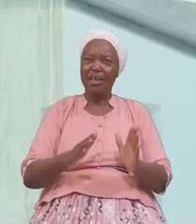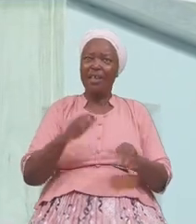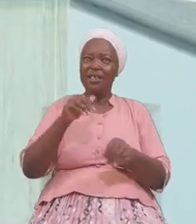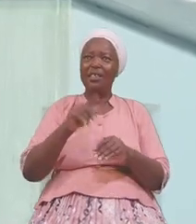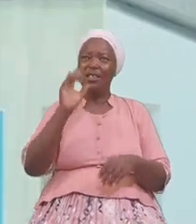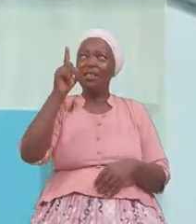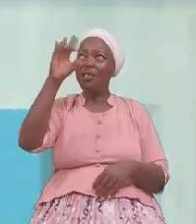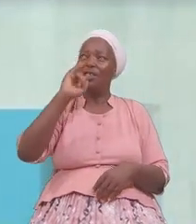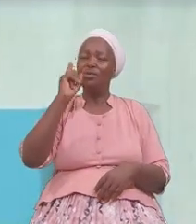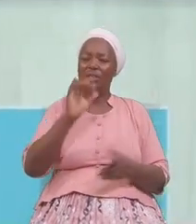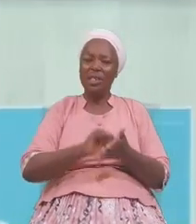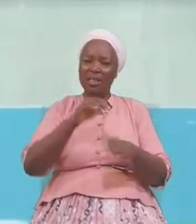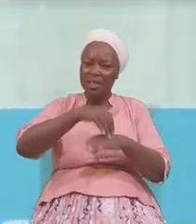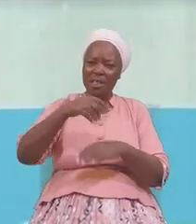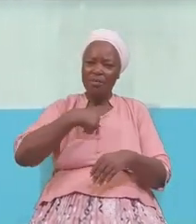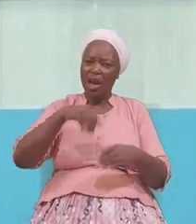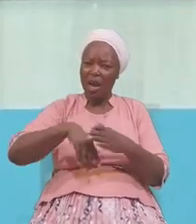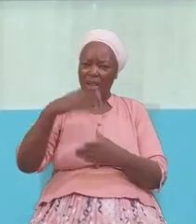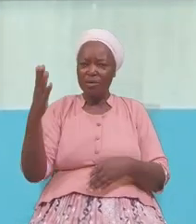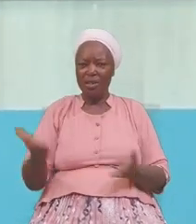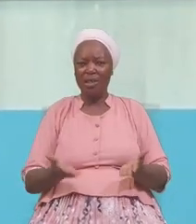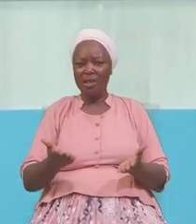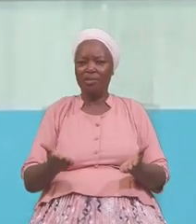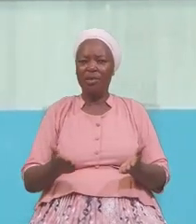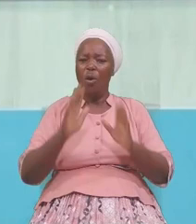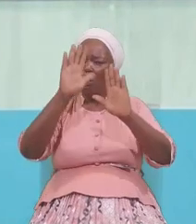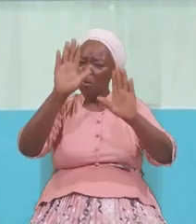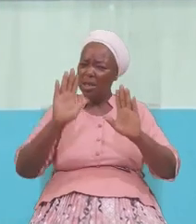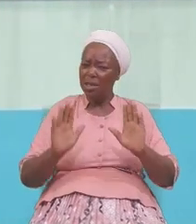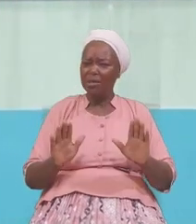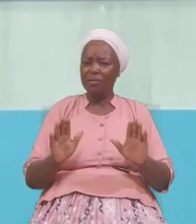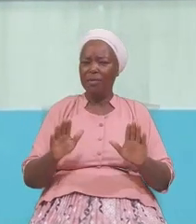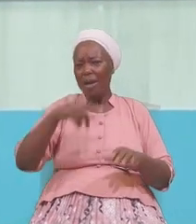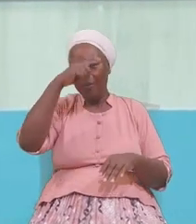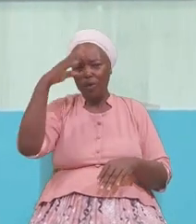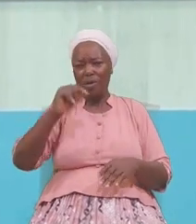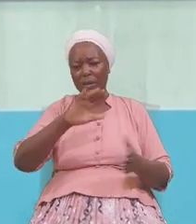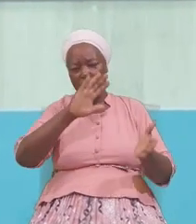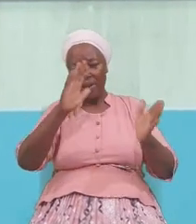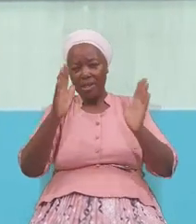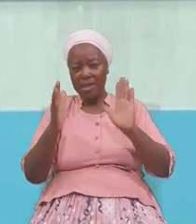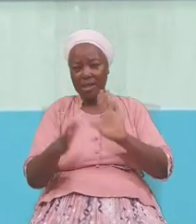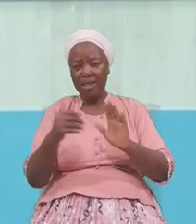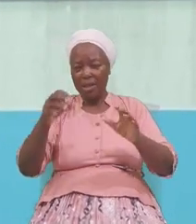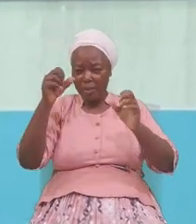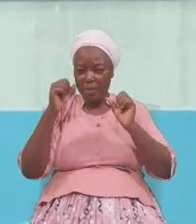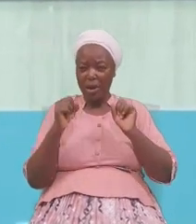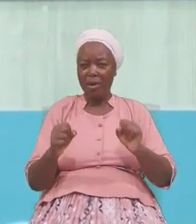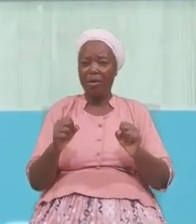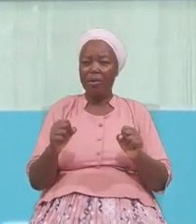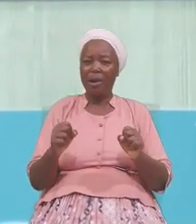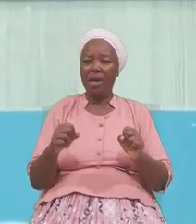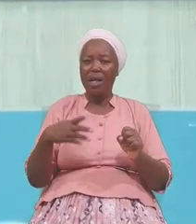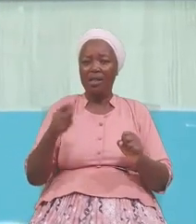one that sent me forth, wonderful. Because the presence, the power,